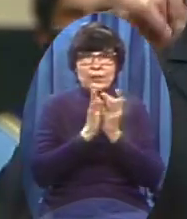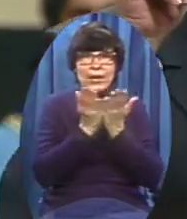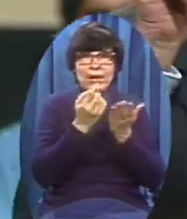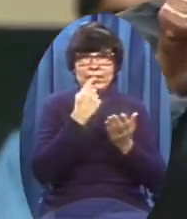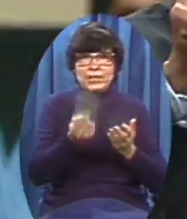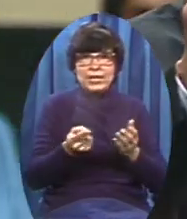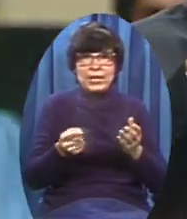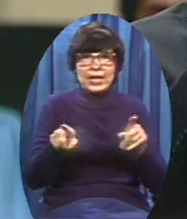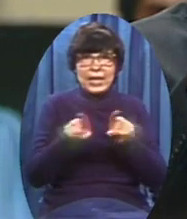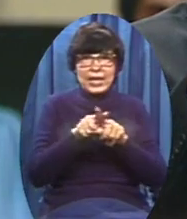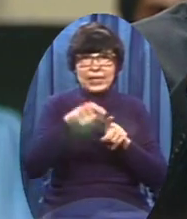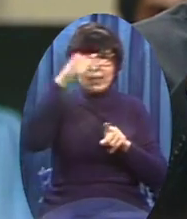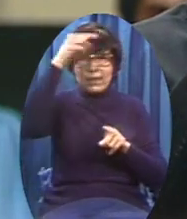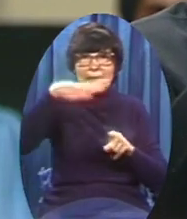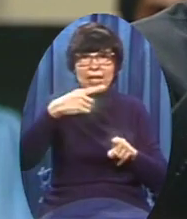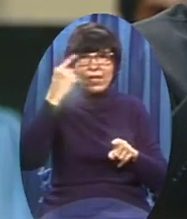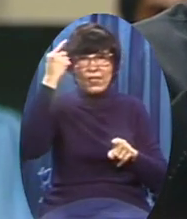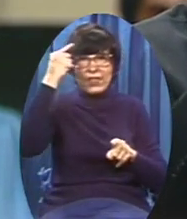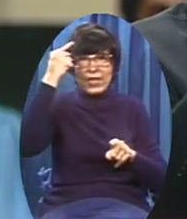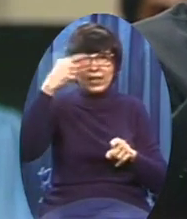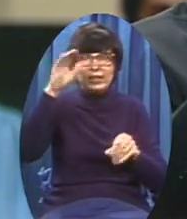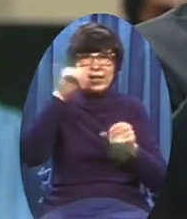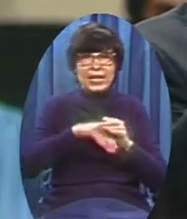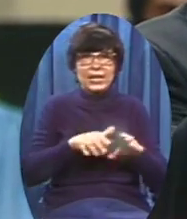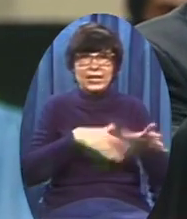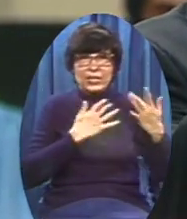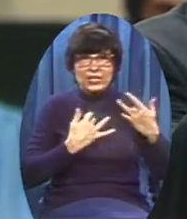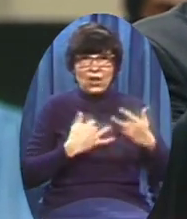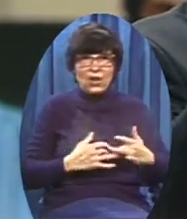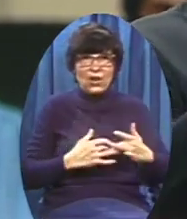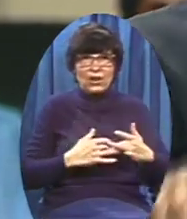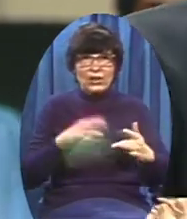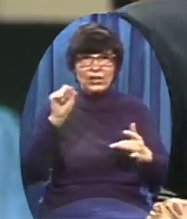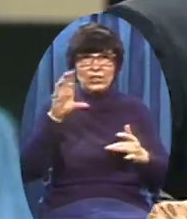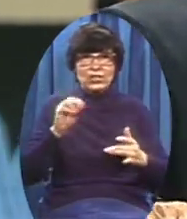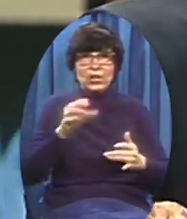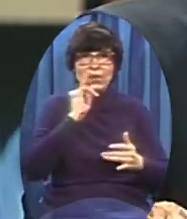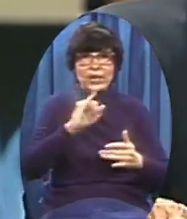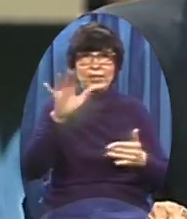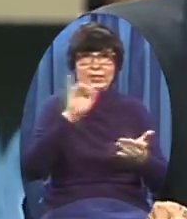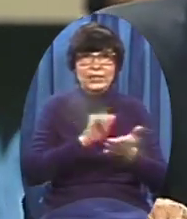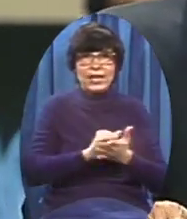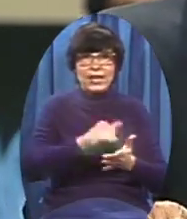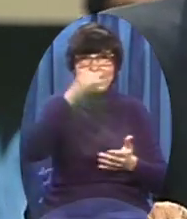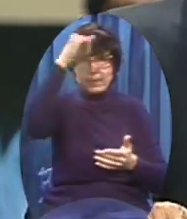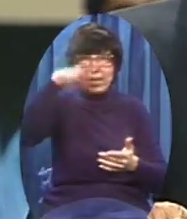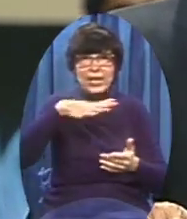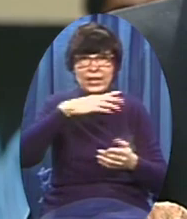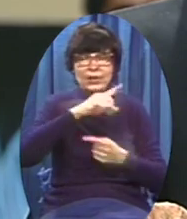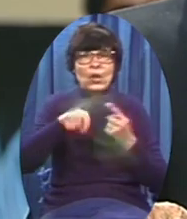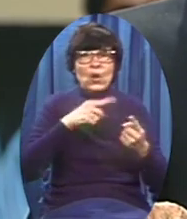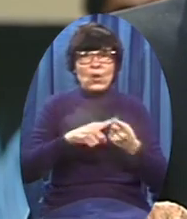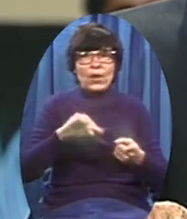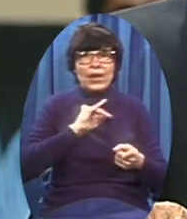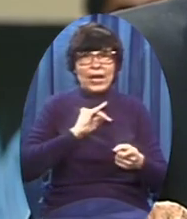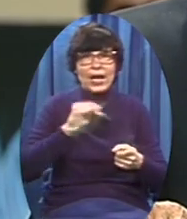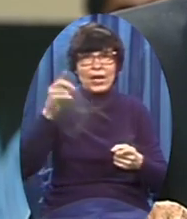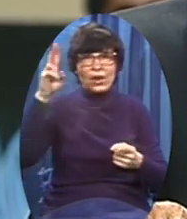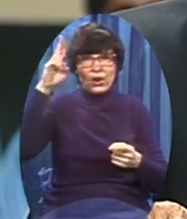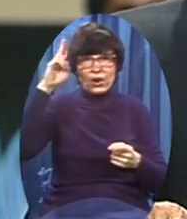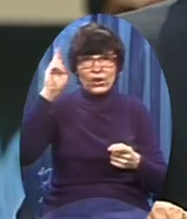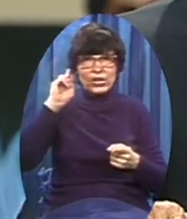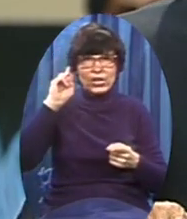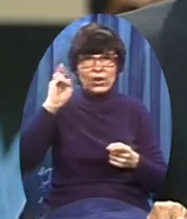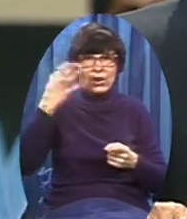I'm just wondering this morning, really, what do you think? When I hear some man whose mind stays in the